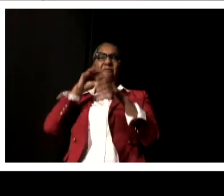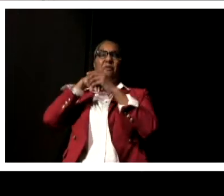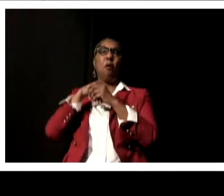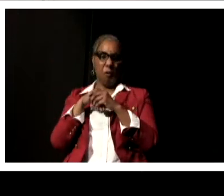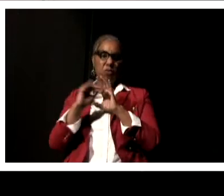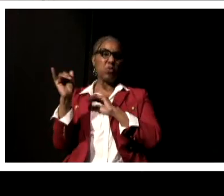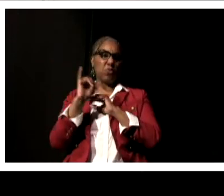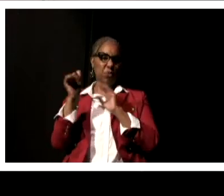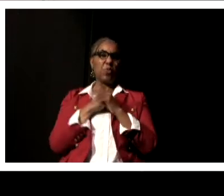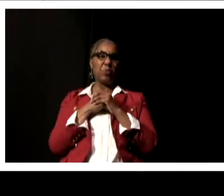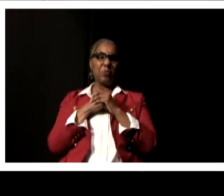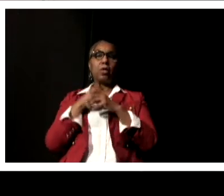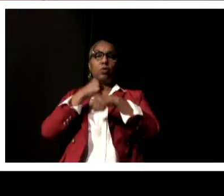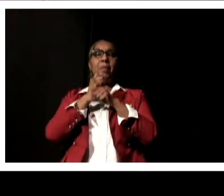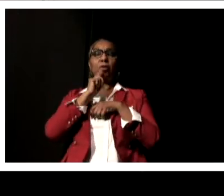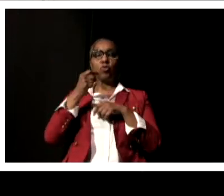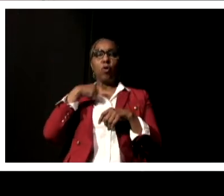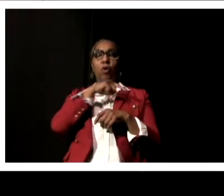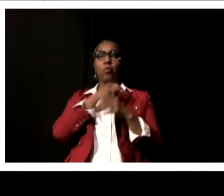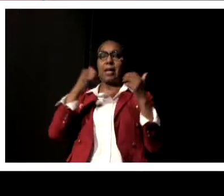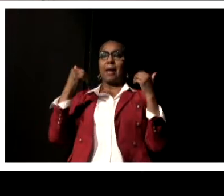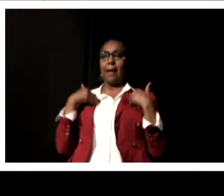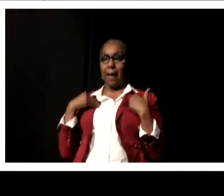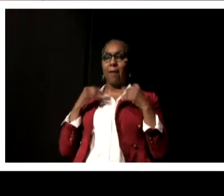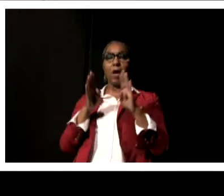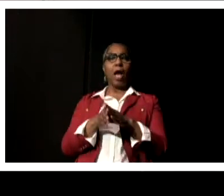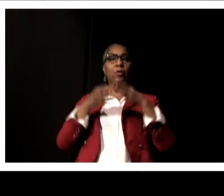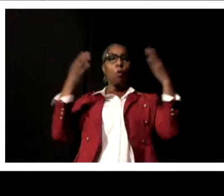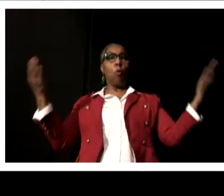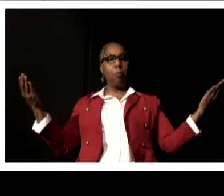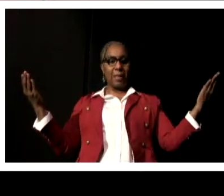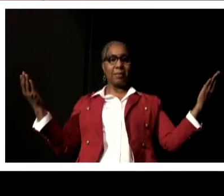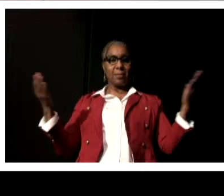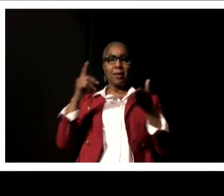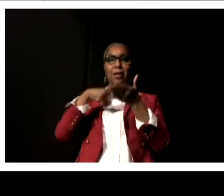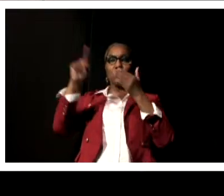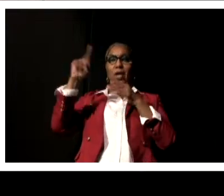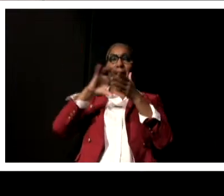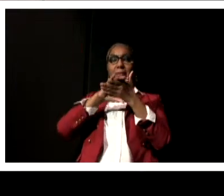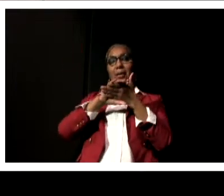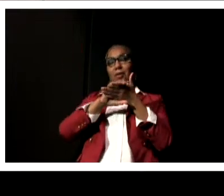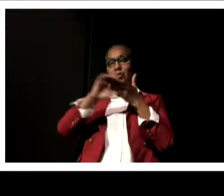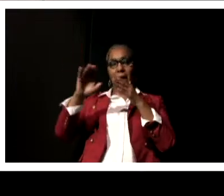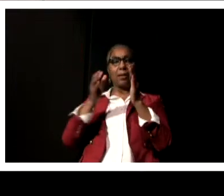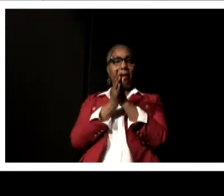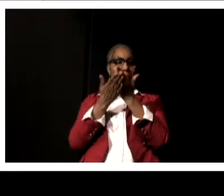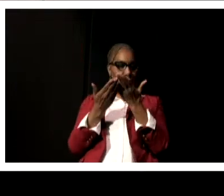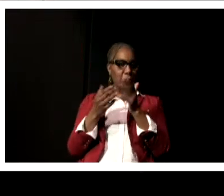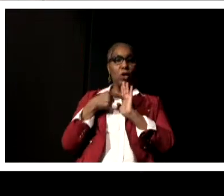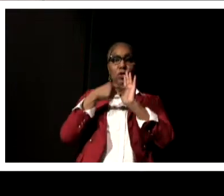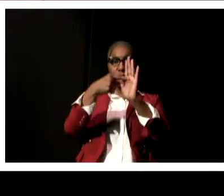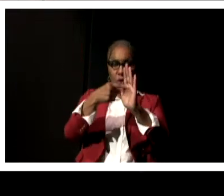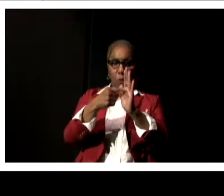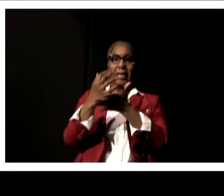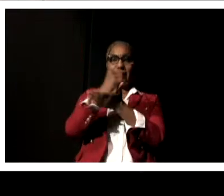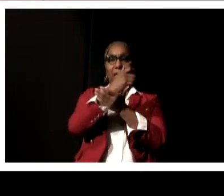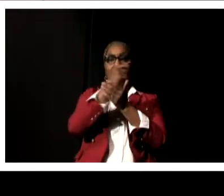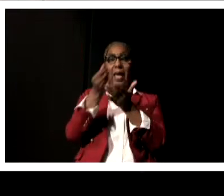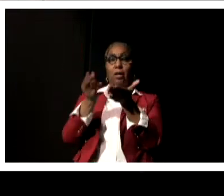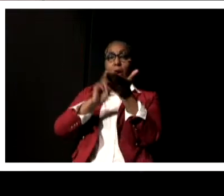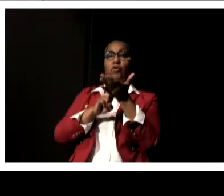as well, to ensure that we have an open checkbook showing city employees' salaries and